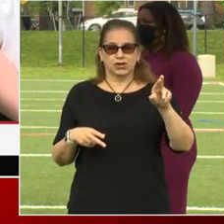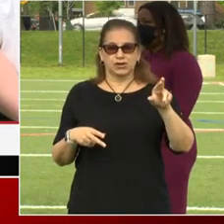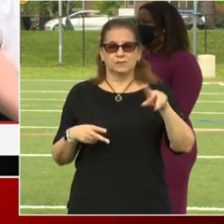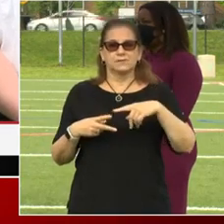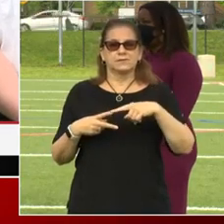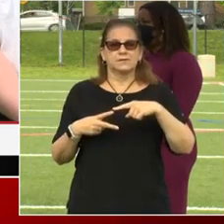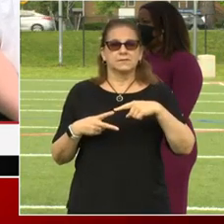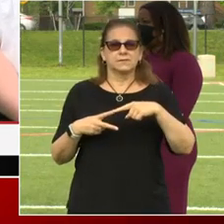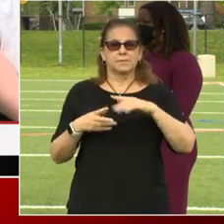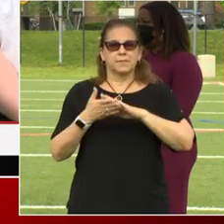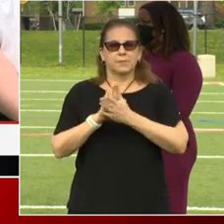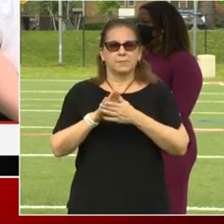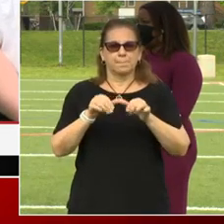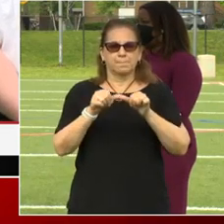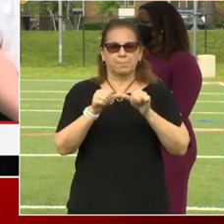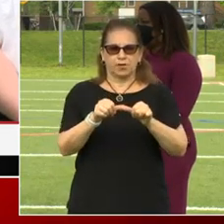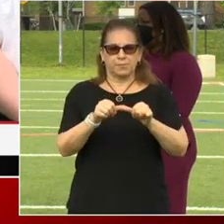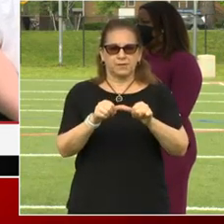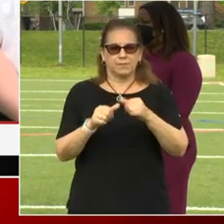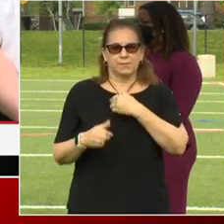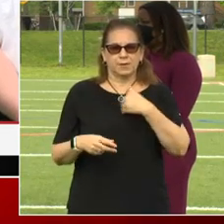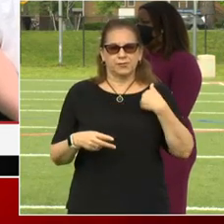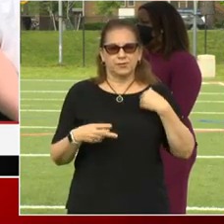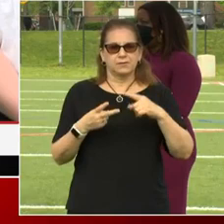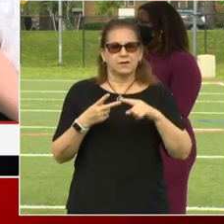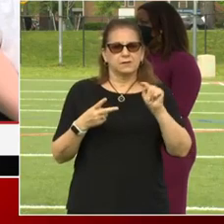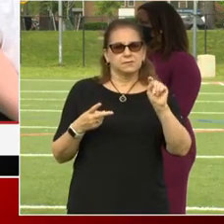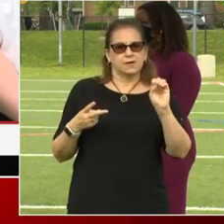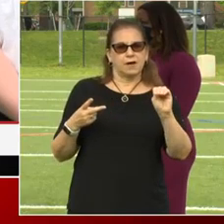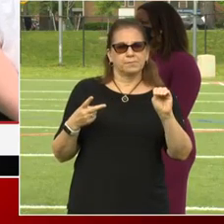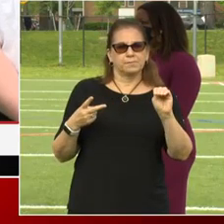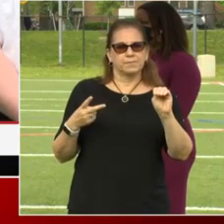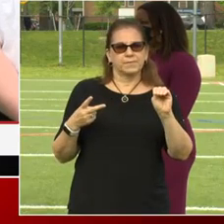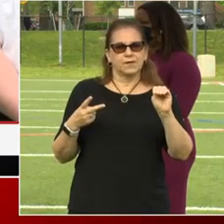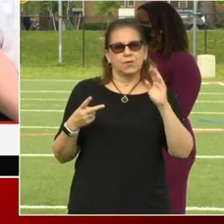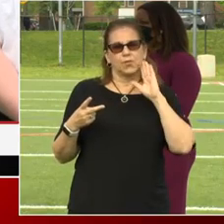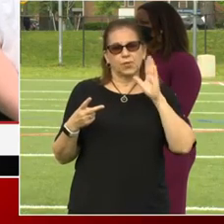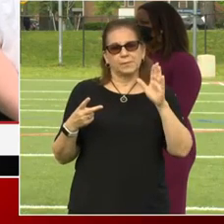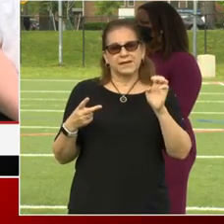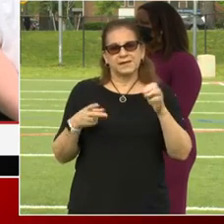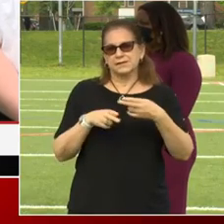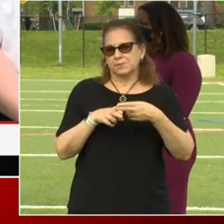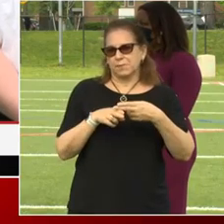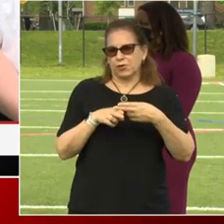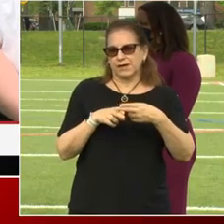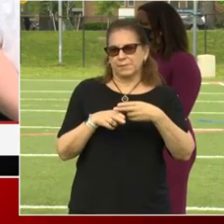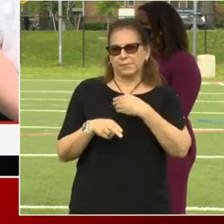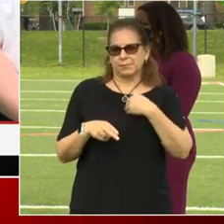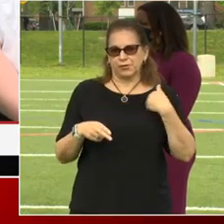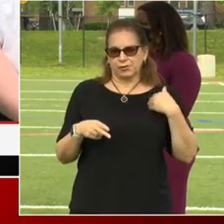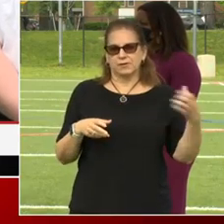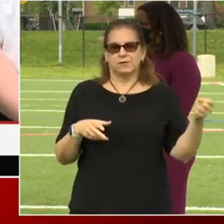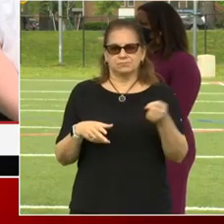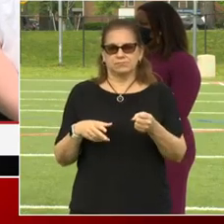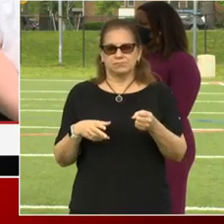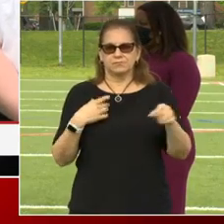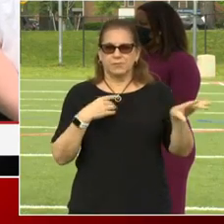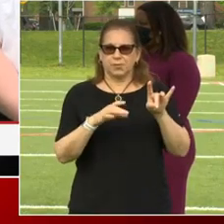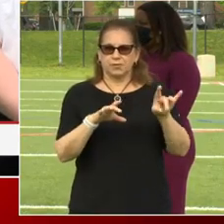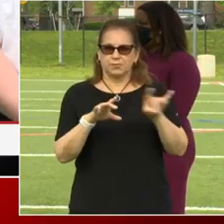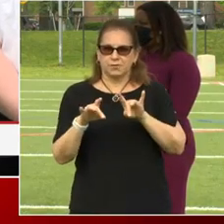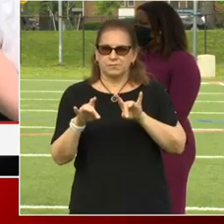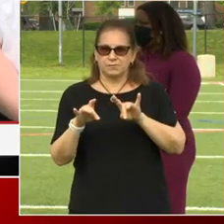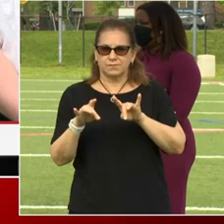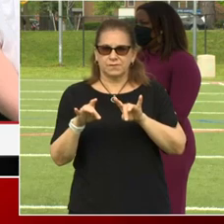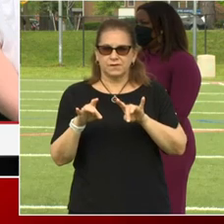member of the board. This will get us to a full complement of representatives, permanent representatives